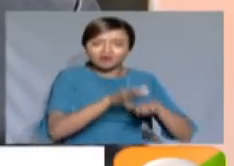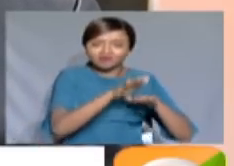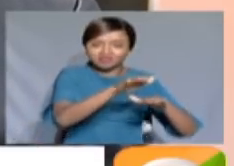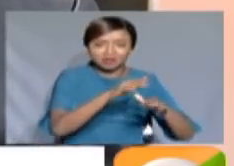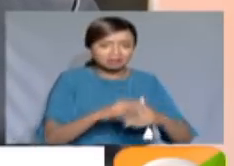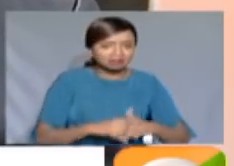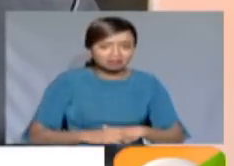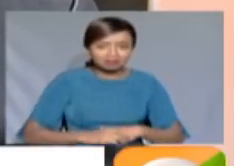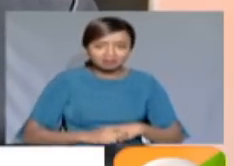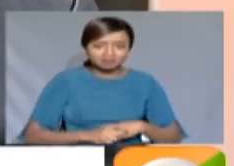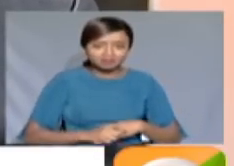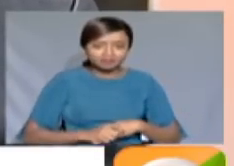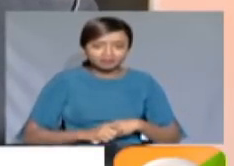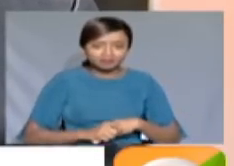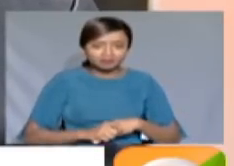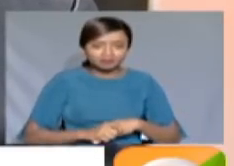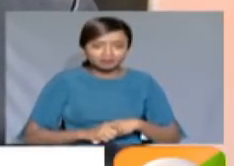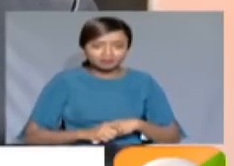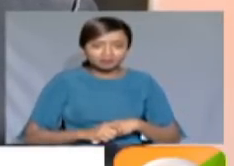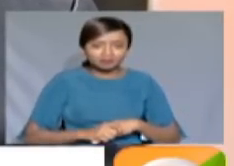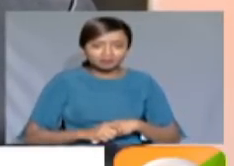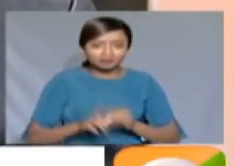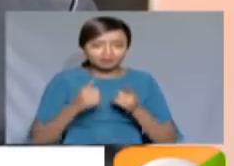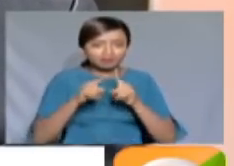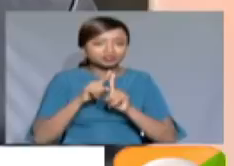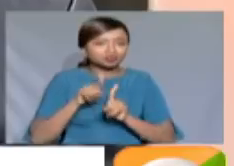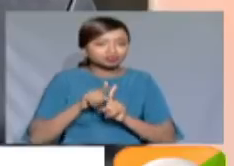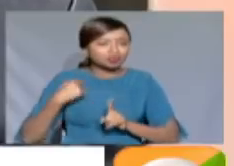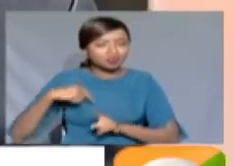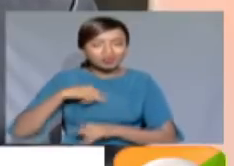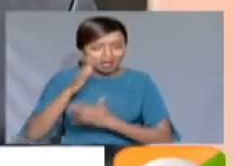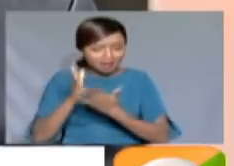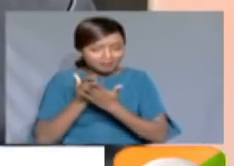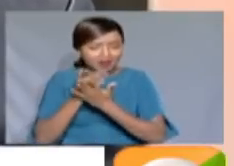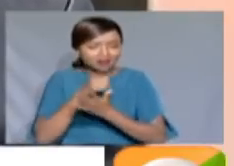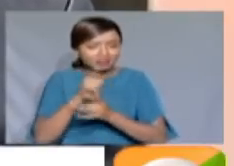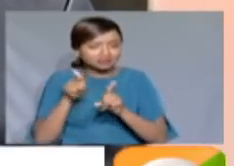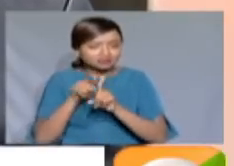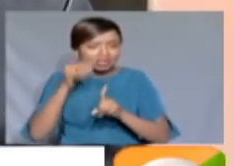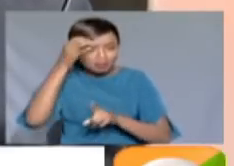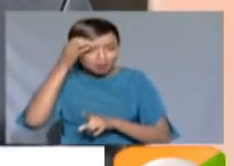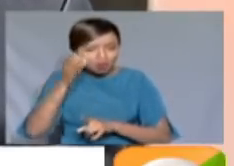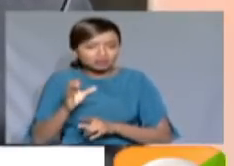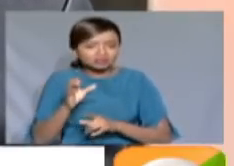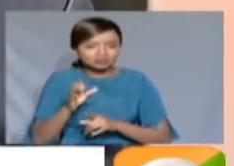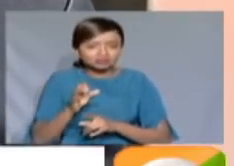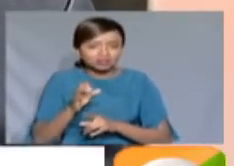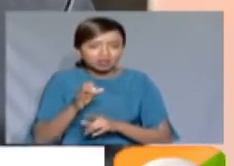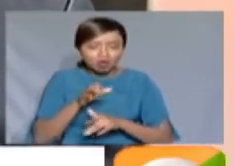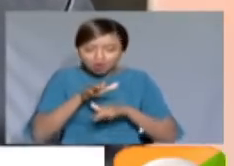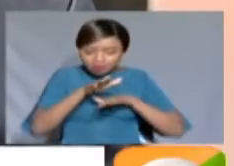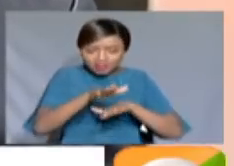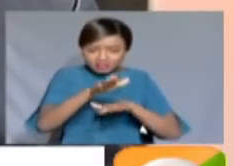have planned on the same corridor the bus rapid transit system, so that